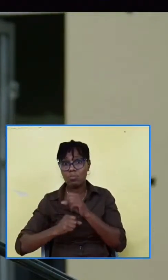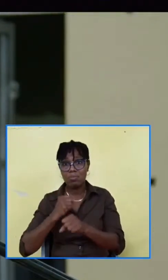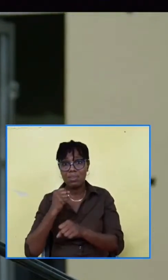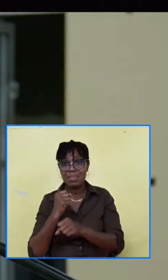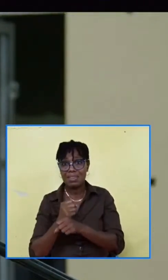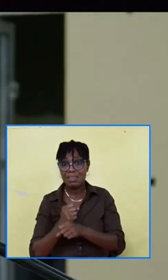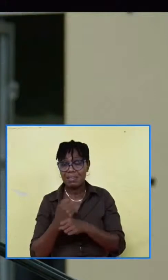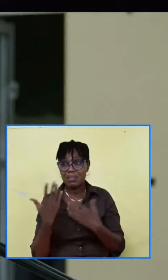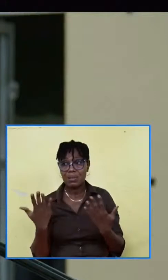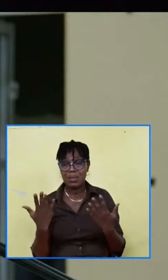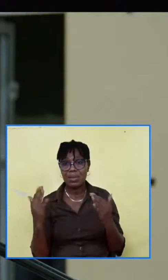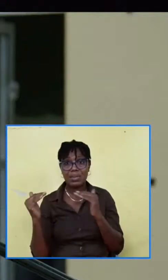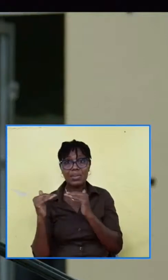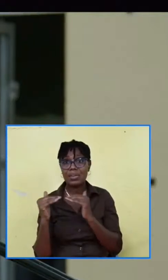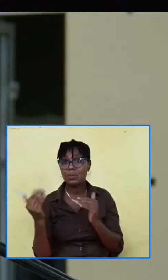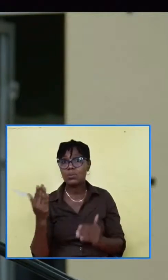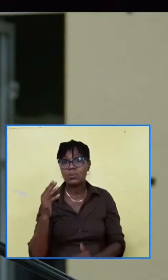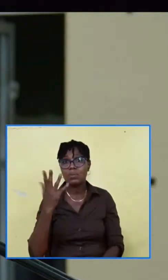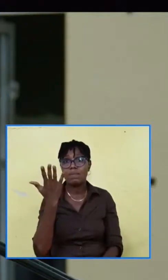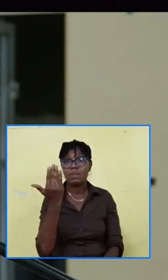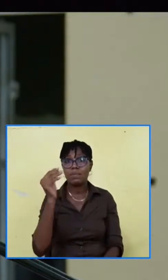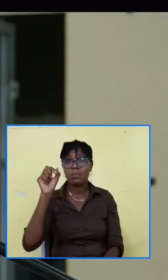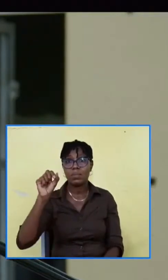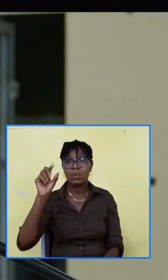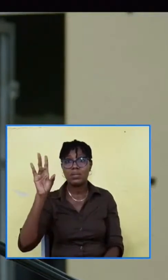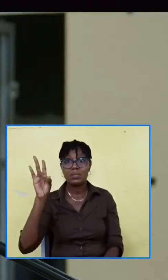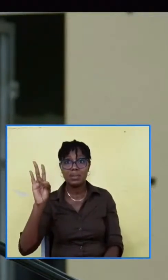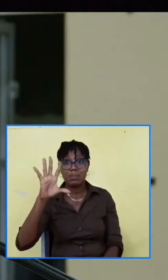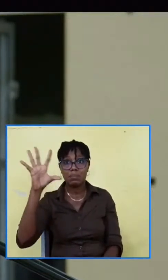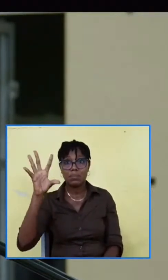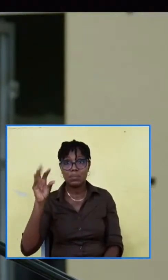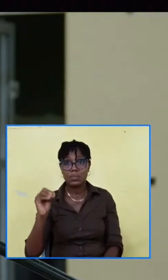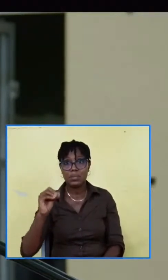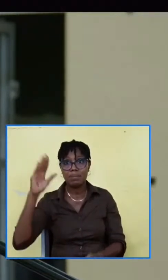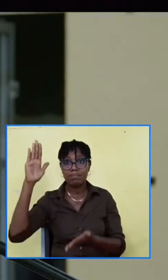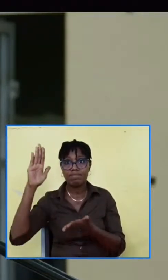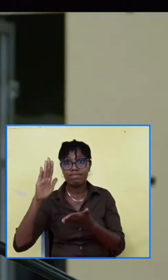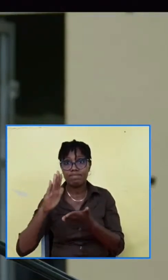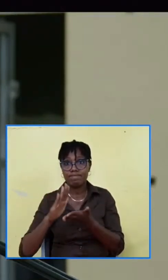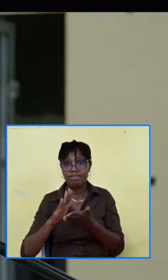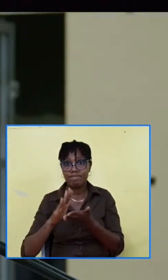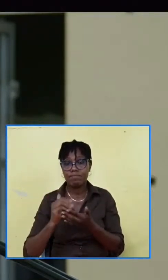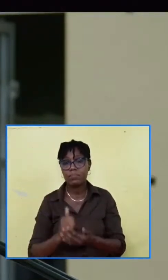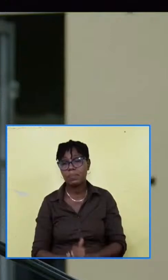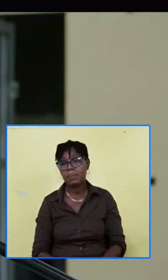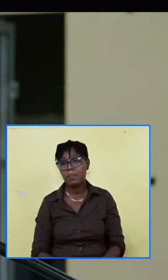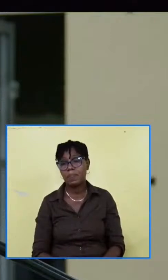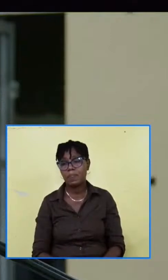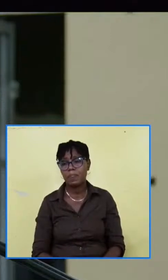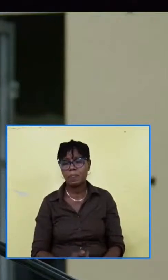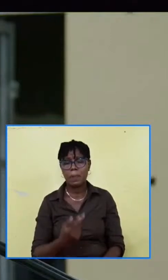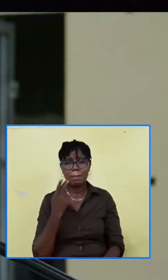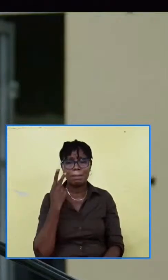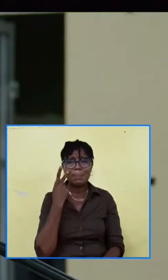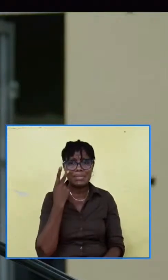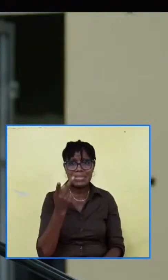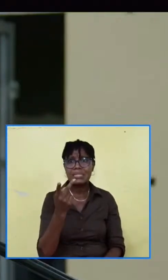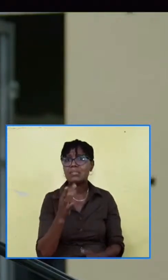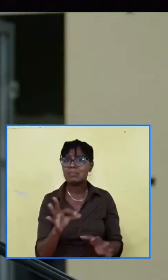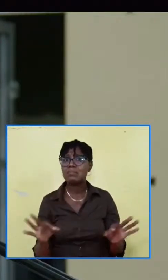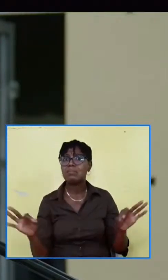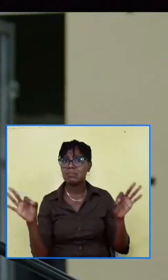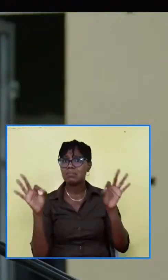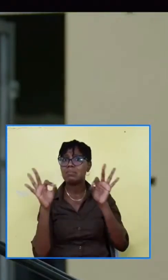a 15.7% reduction on the beat. So when I see this and I see it as something that's material